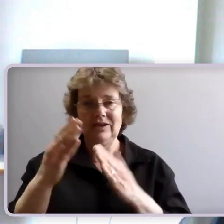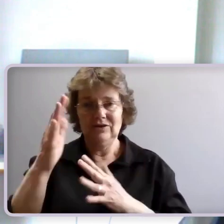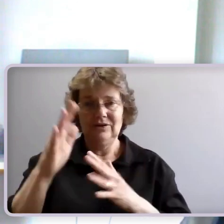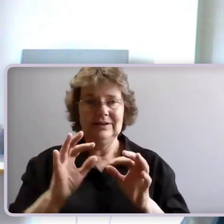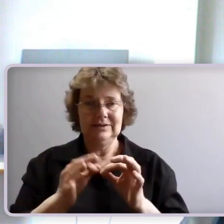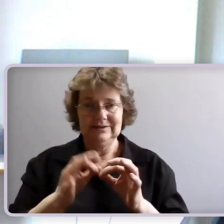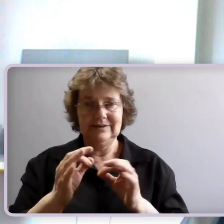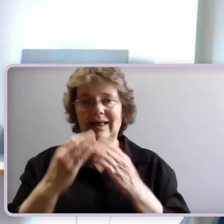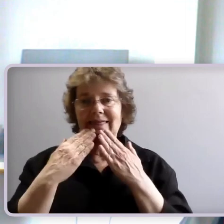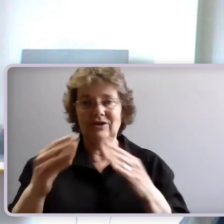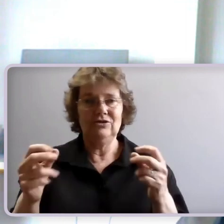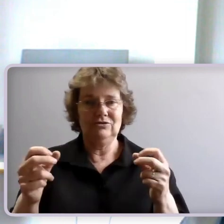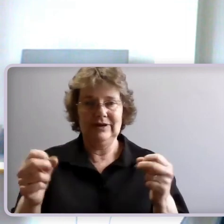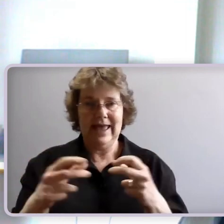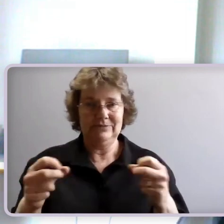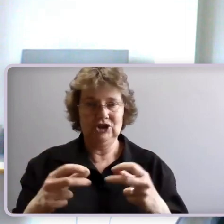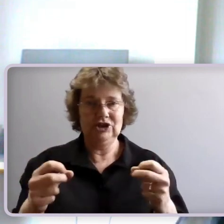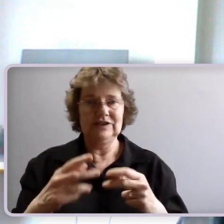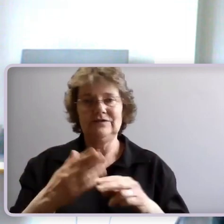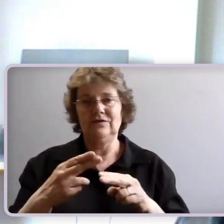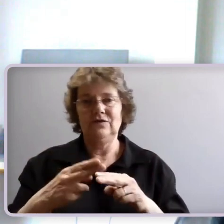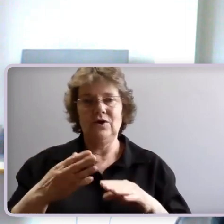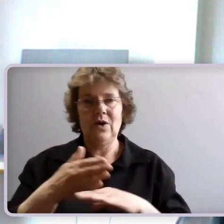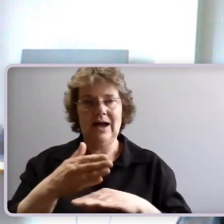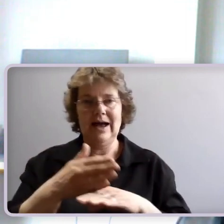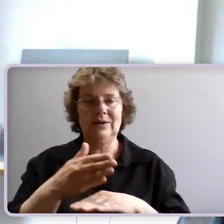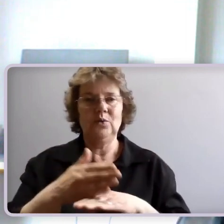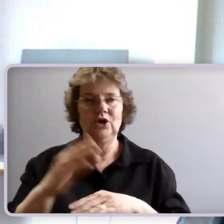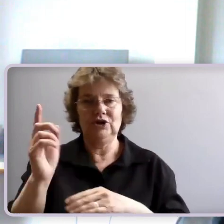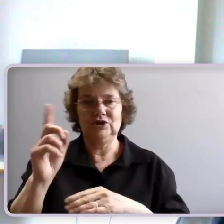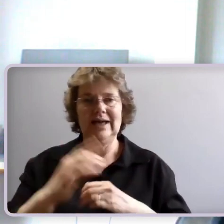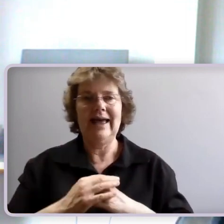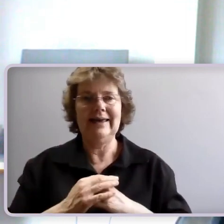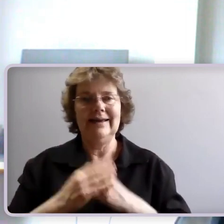work today. Thank you to Show Division for bringing the production together today, and